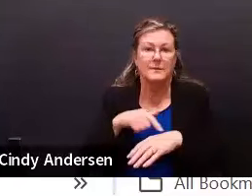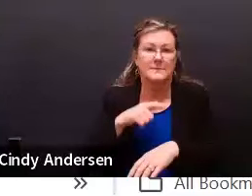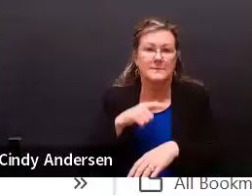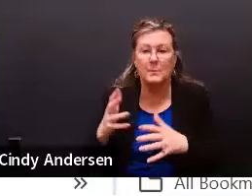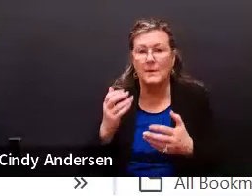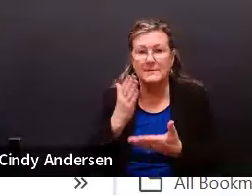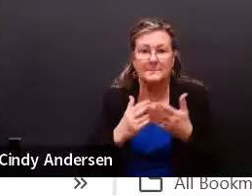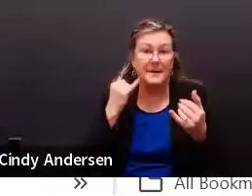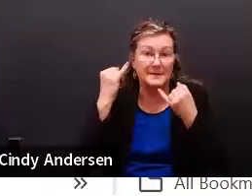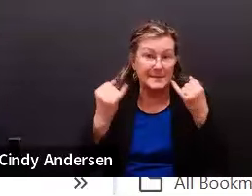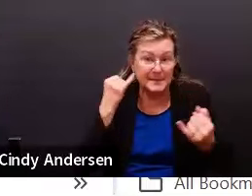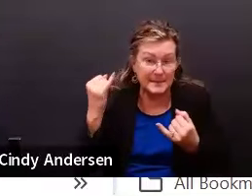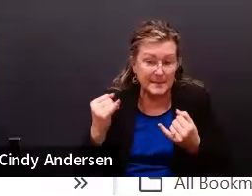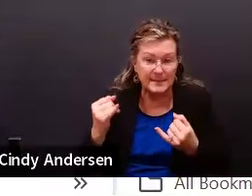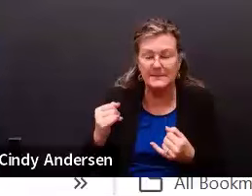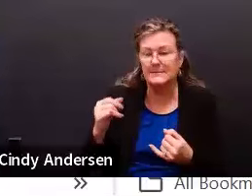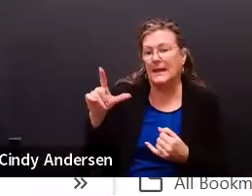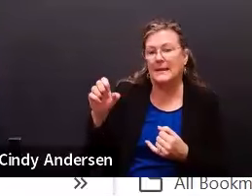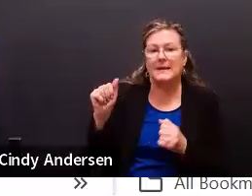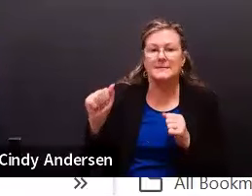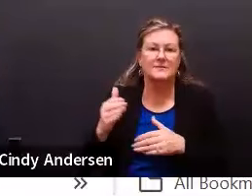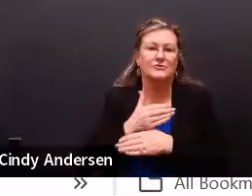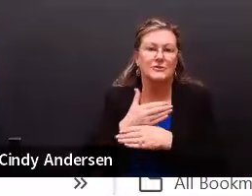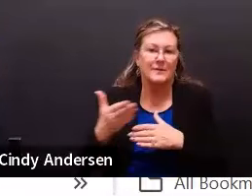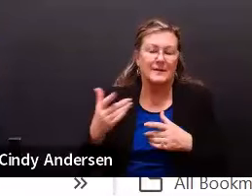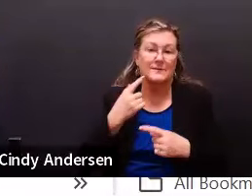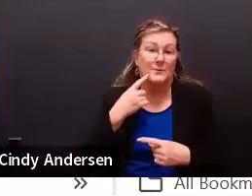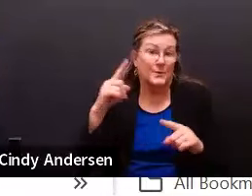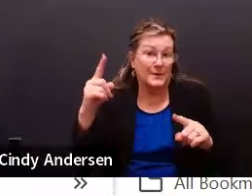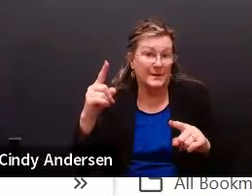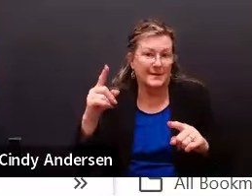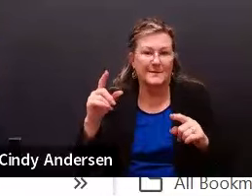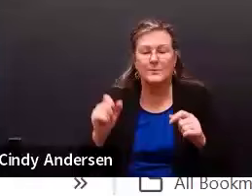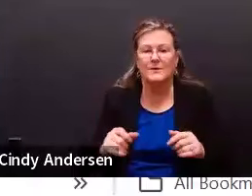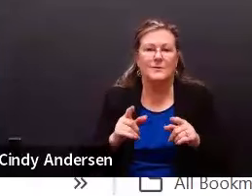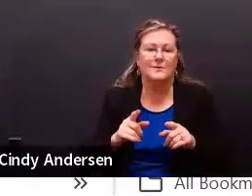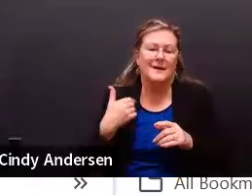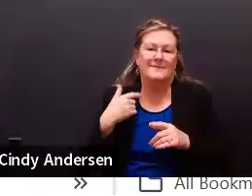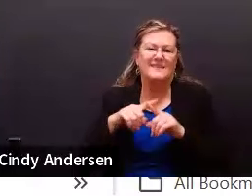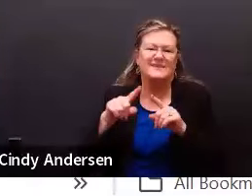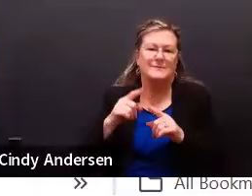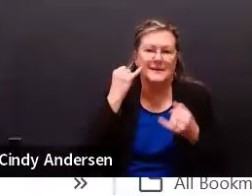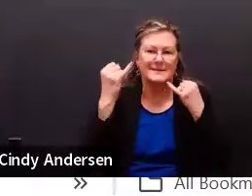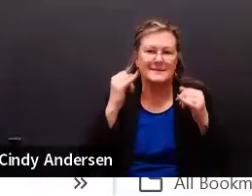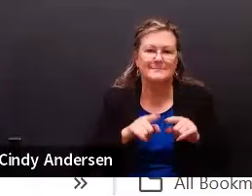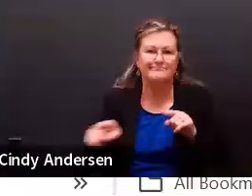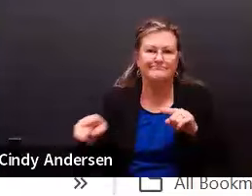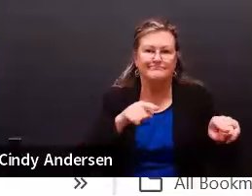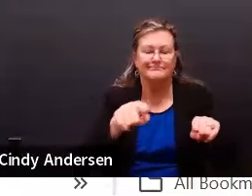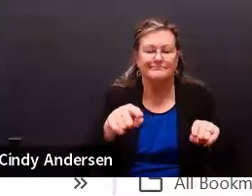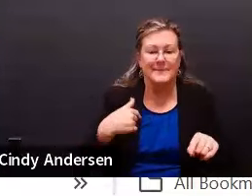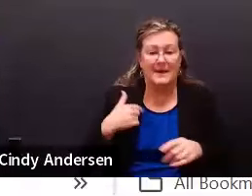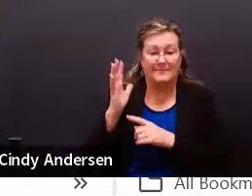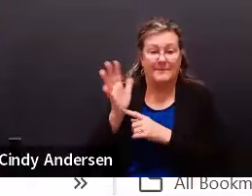some ideas, or LEAs that can share things that are working. We can go different directions with that. But we have 5